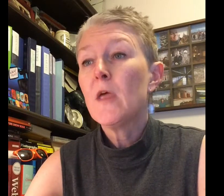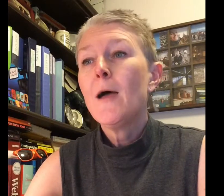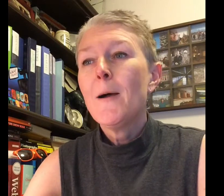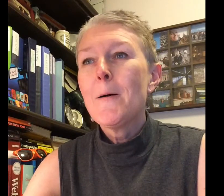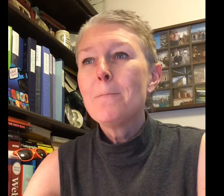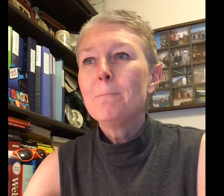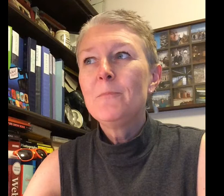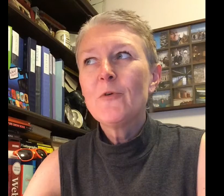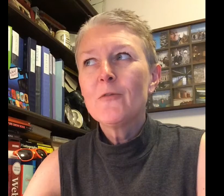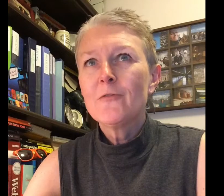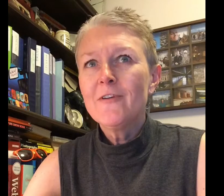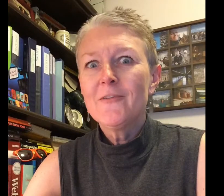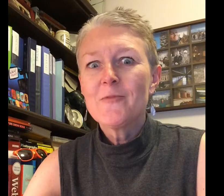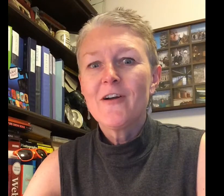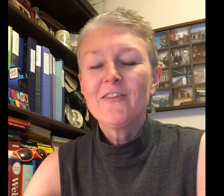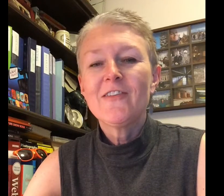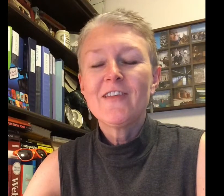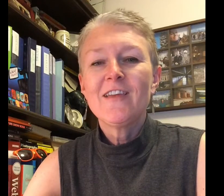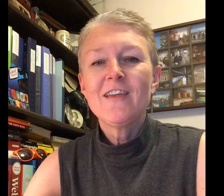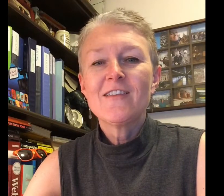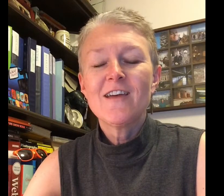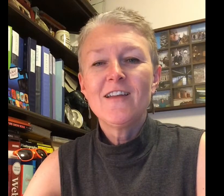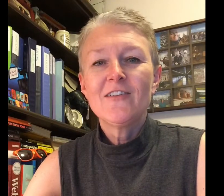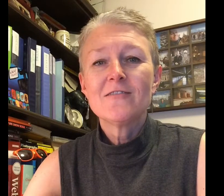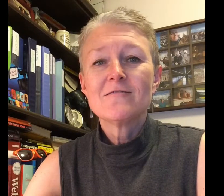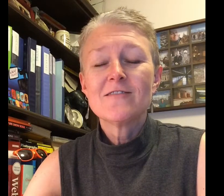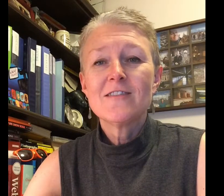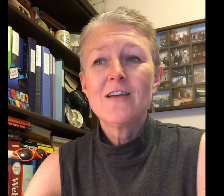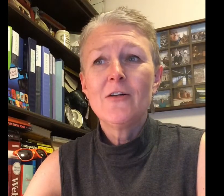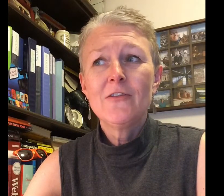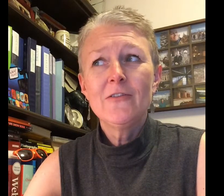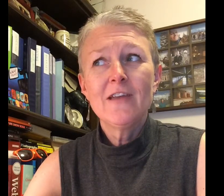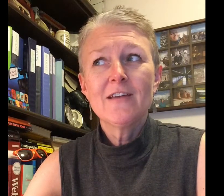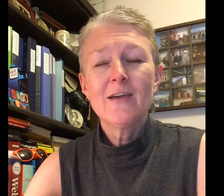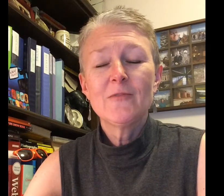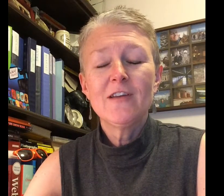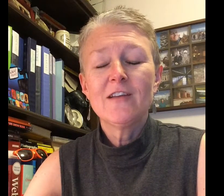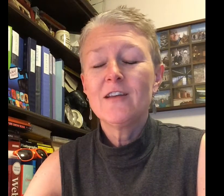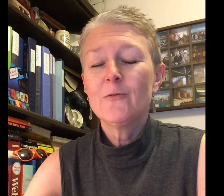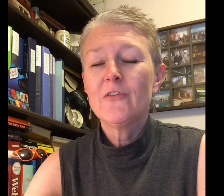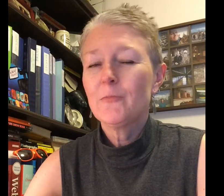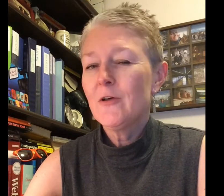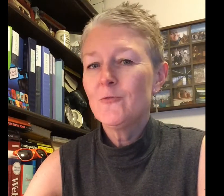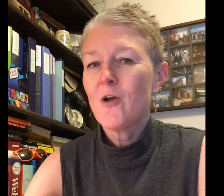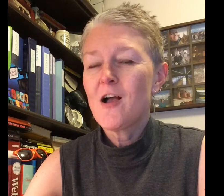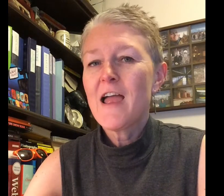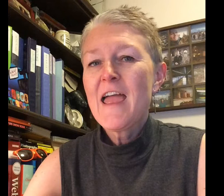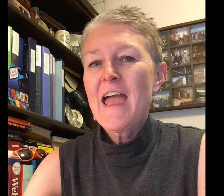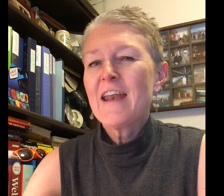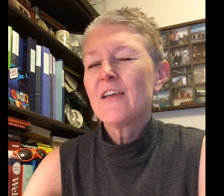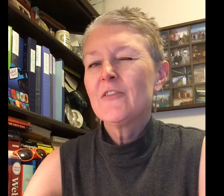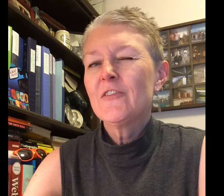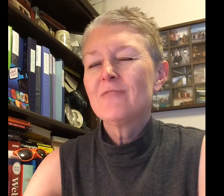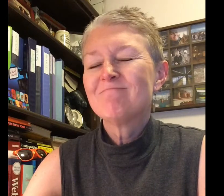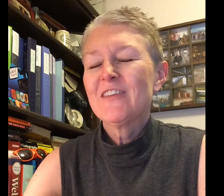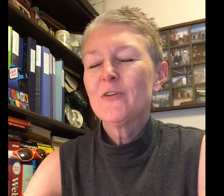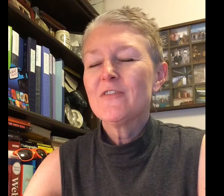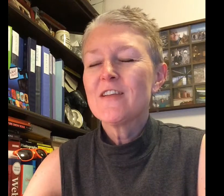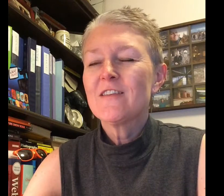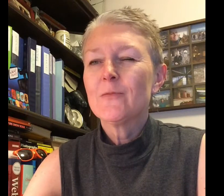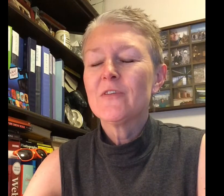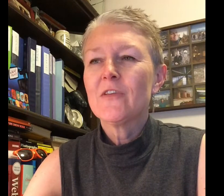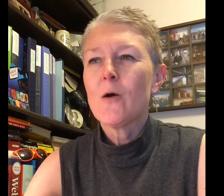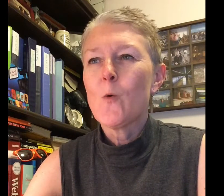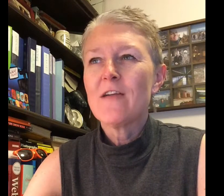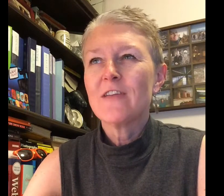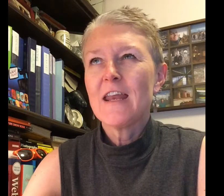policy. So I was very surprised to see that although they had kept it in, it was spelled wrong. And I sort of